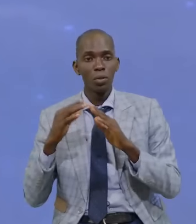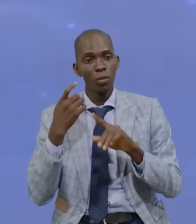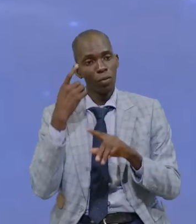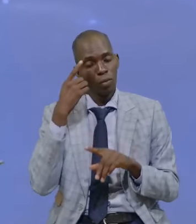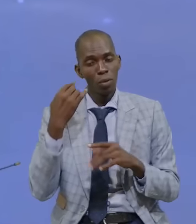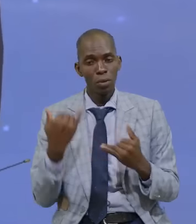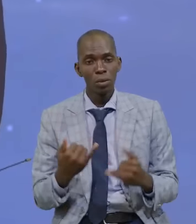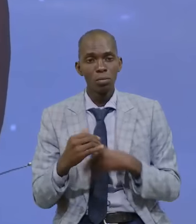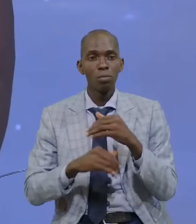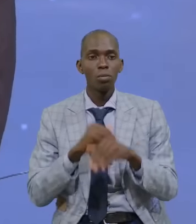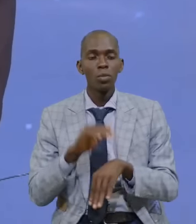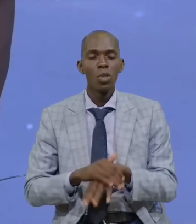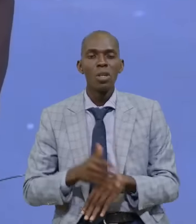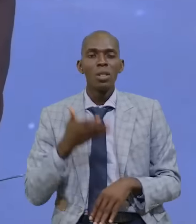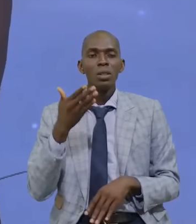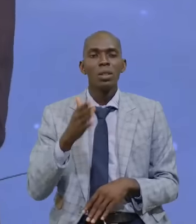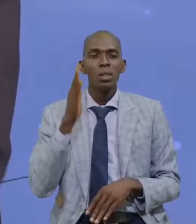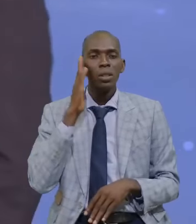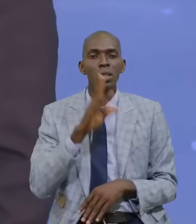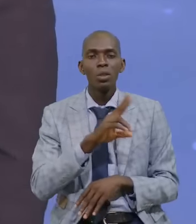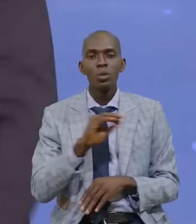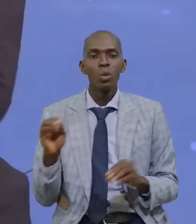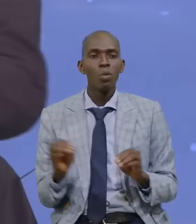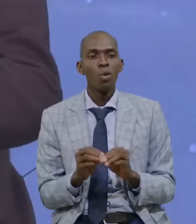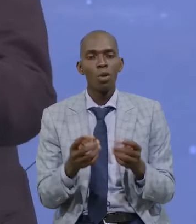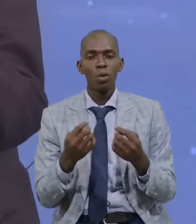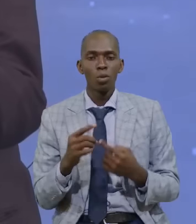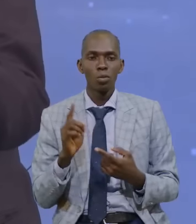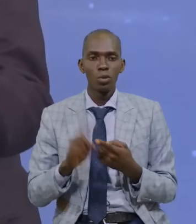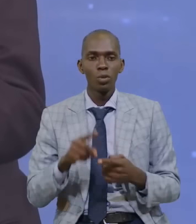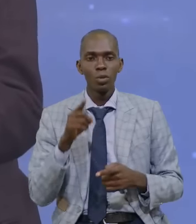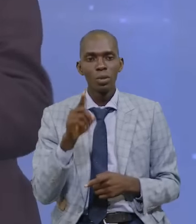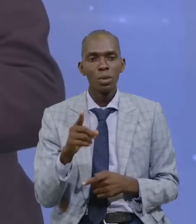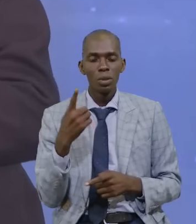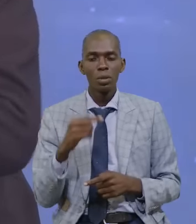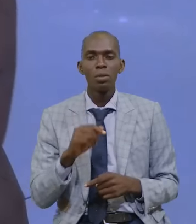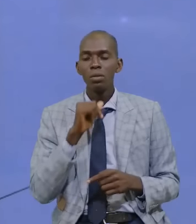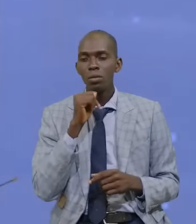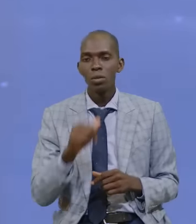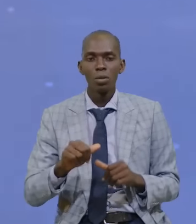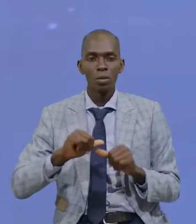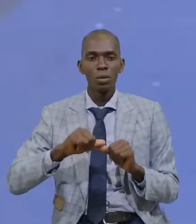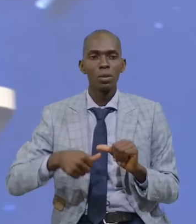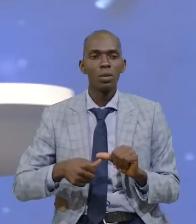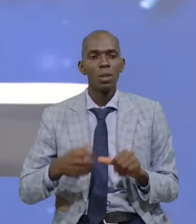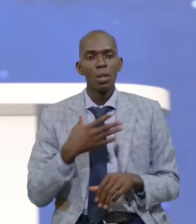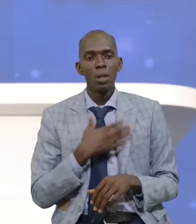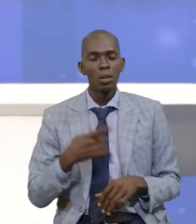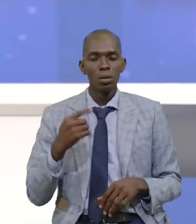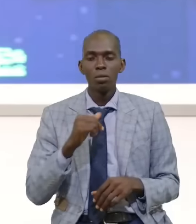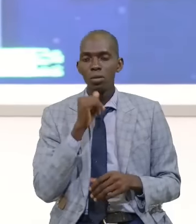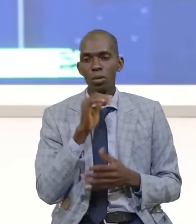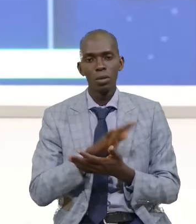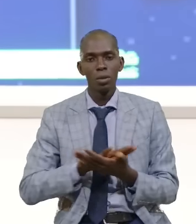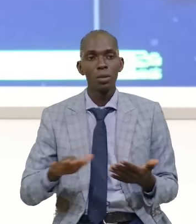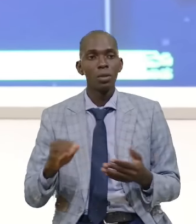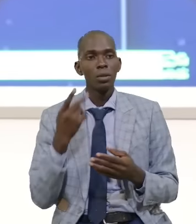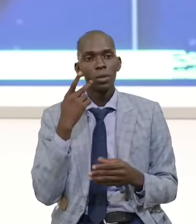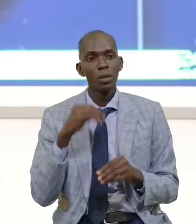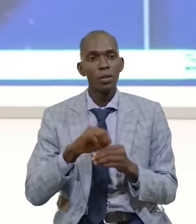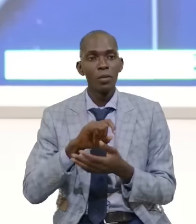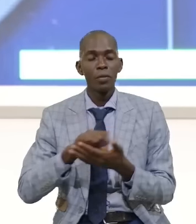shall no more come into thee the uncircumcised and the unclean. Look at verse 2. In